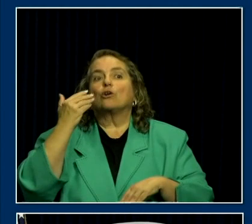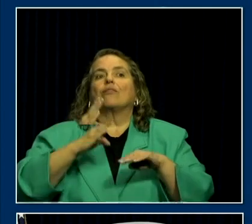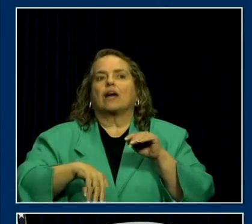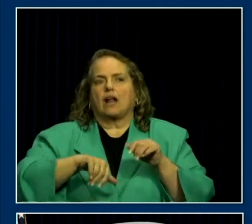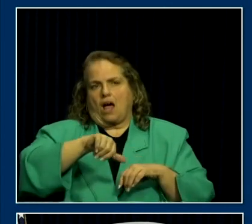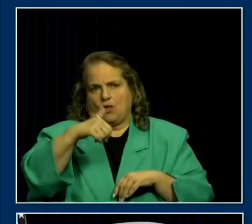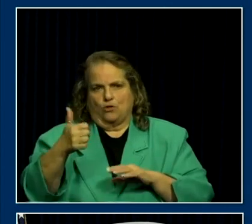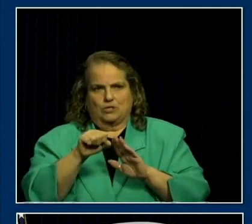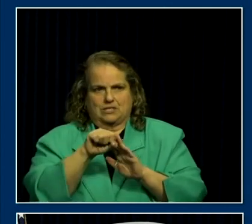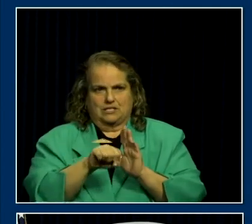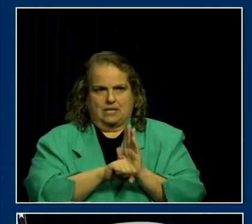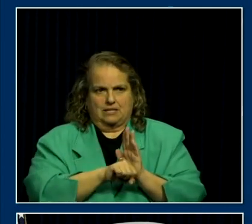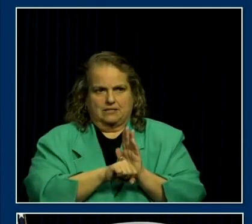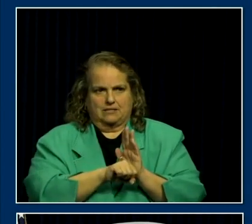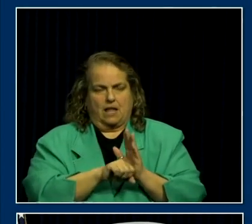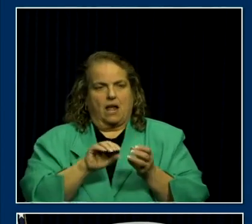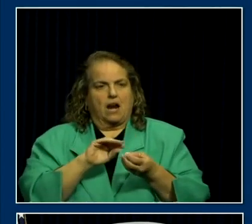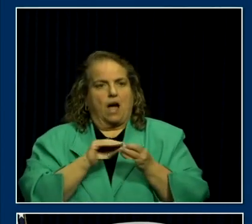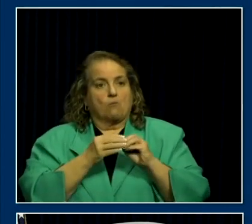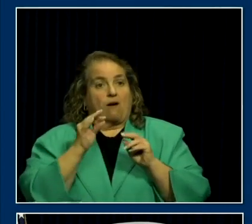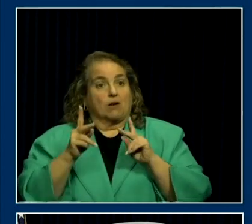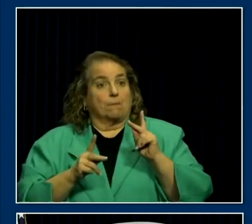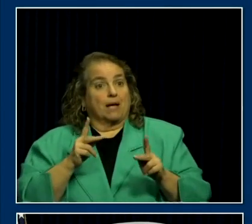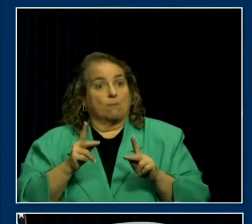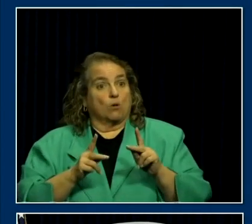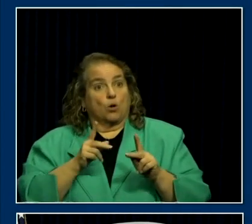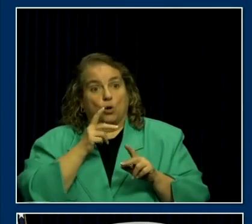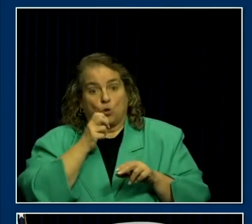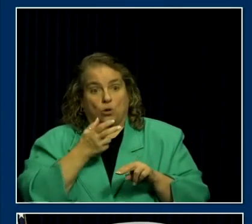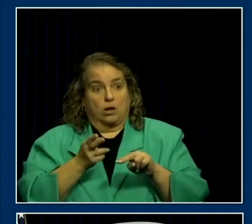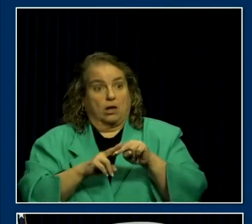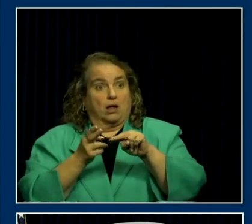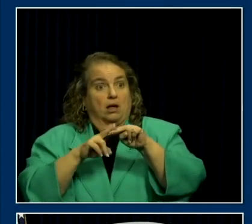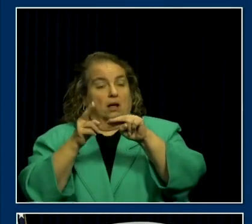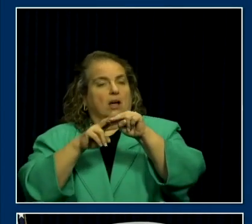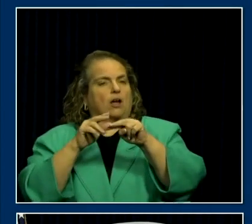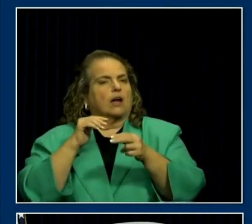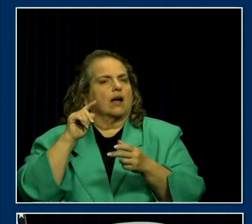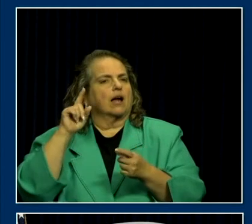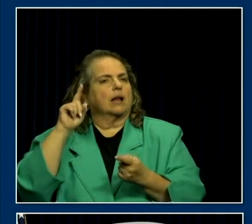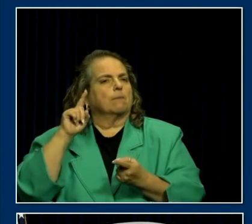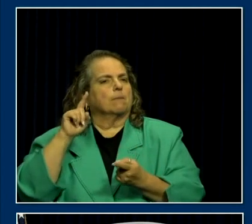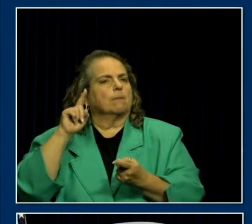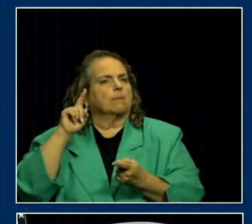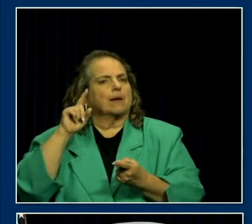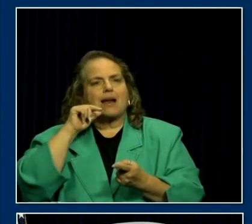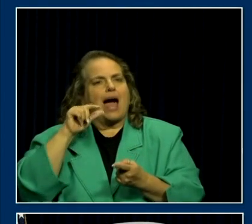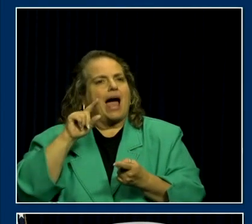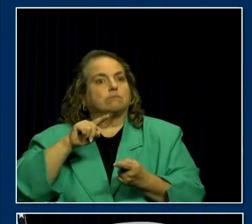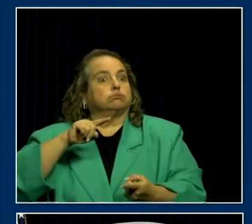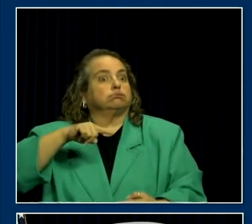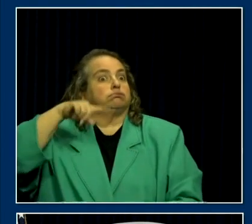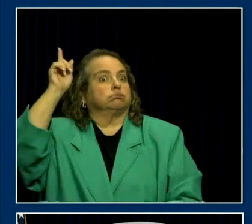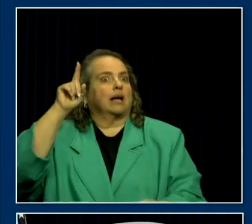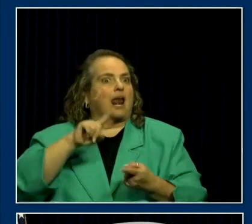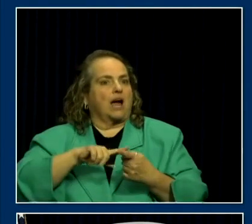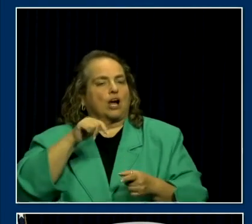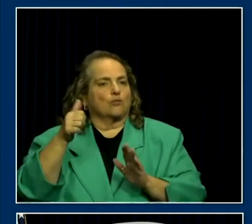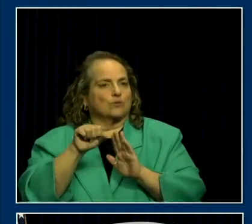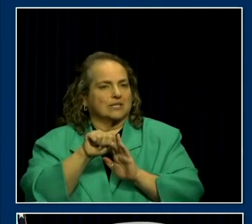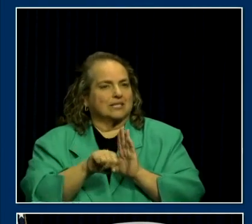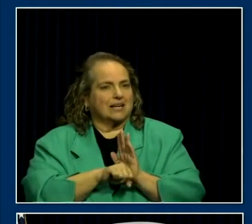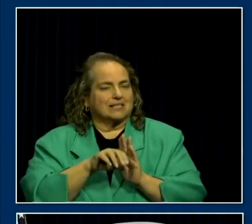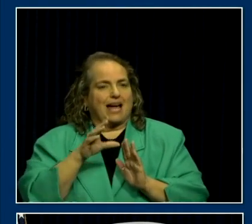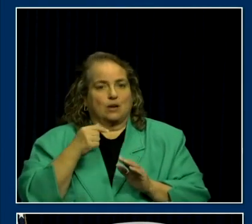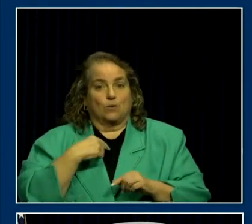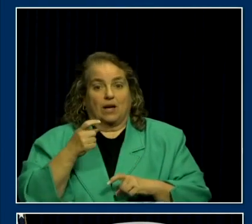of number of people who are getting it, but also we're doing better at managing our healthcare resources. I